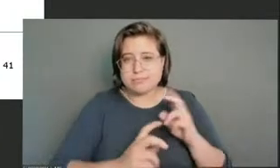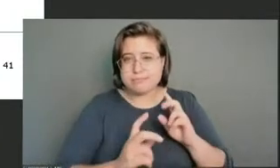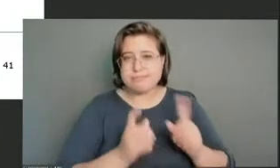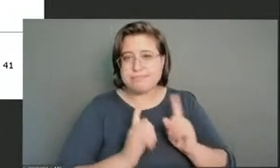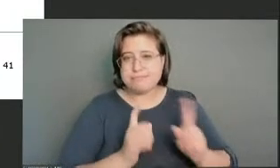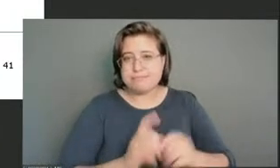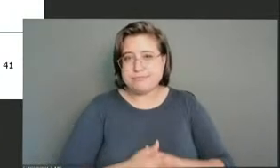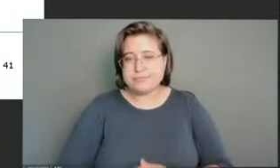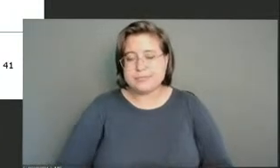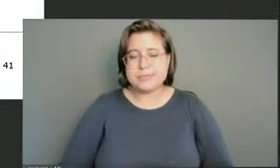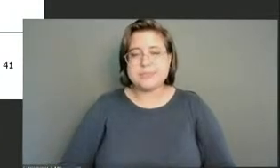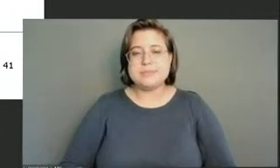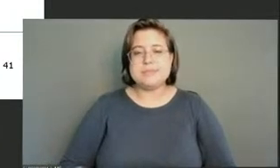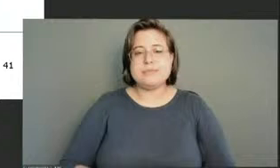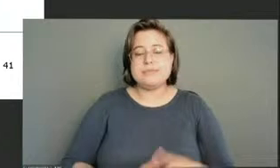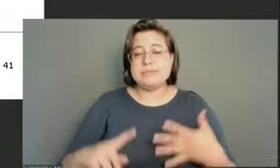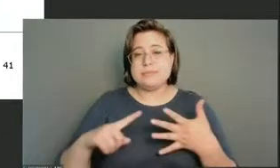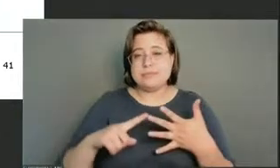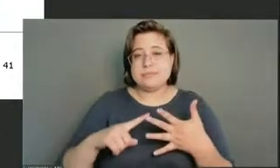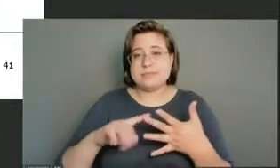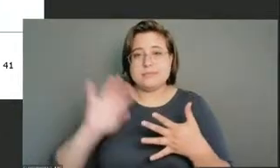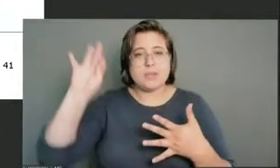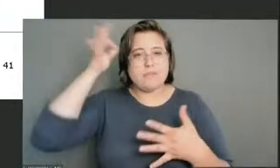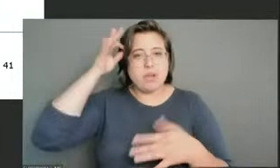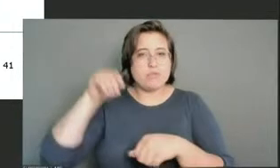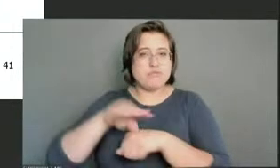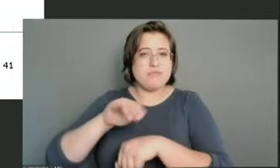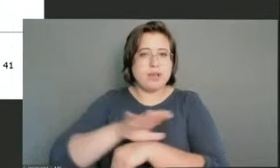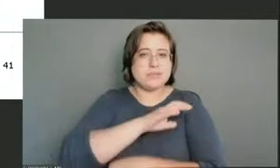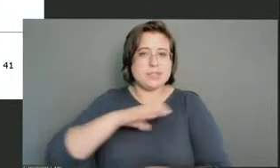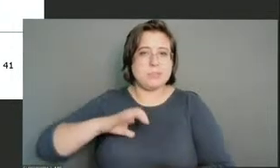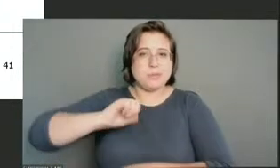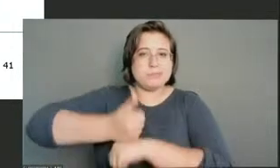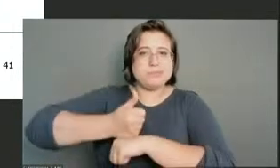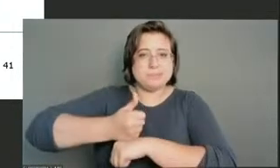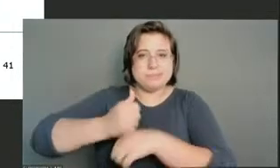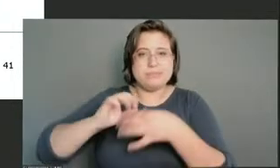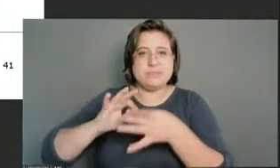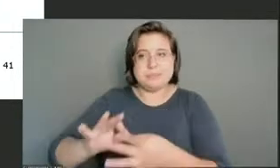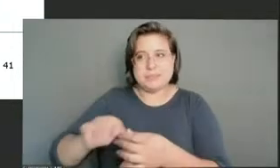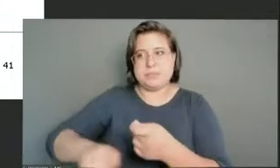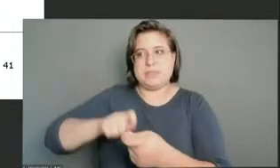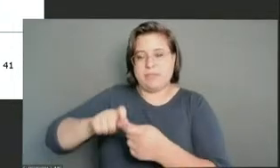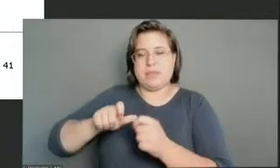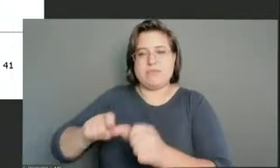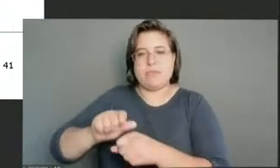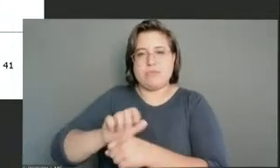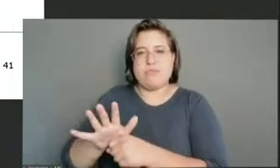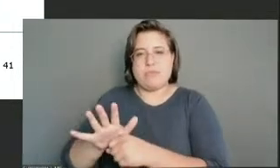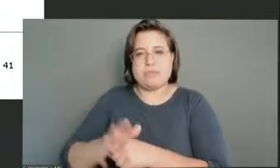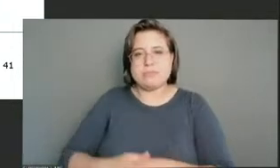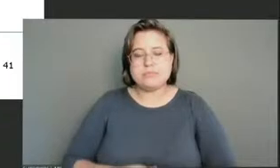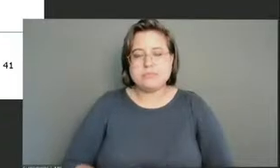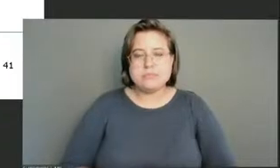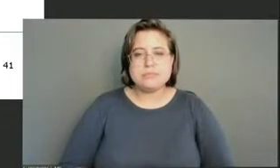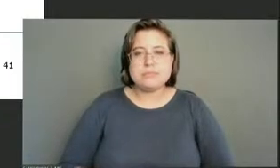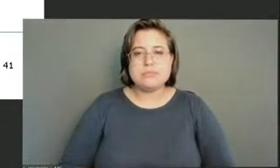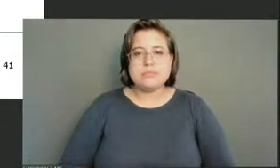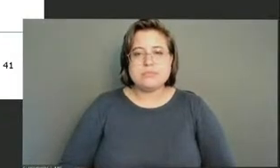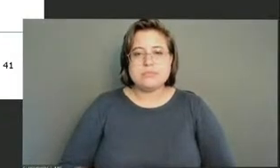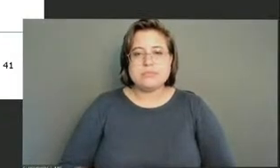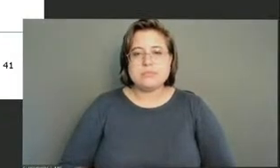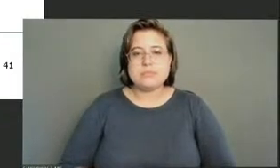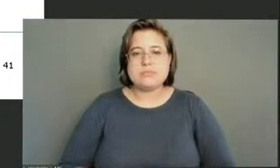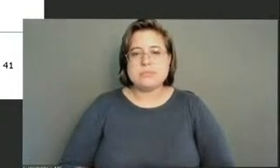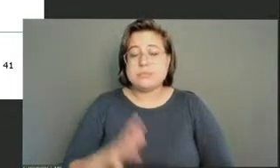be the establishment of a federal advisory committee, specifically on long COVID. We expect that the advisory committee would be comprised